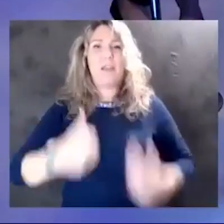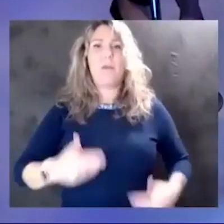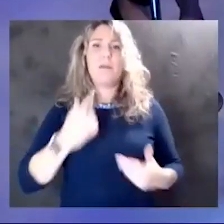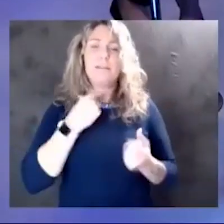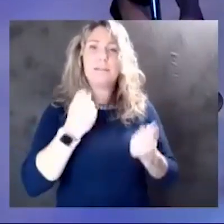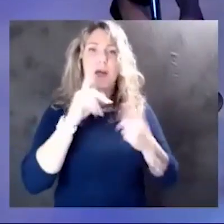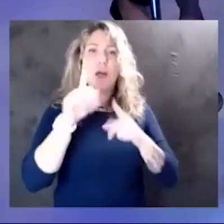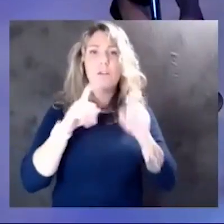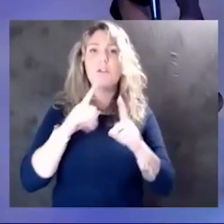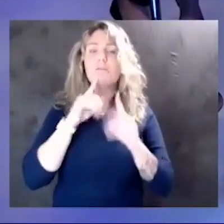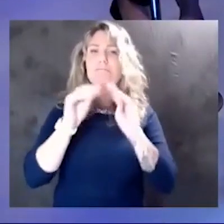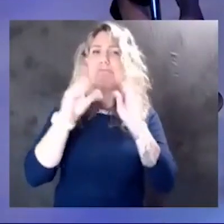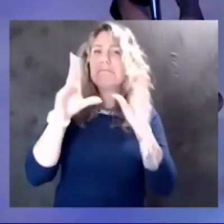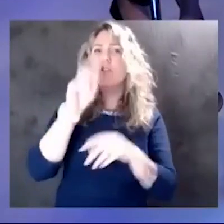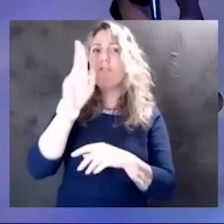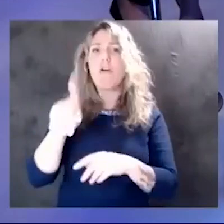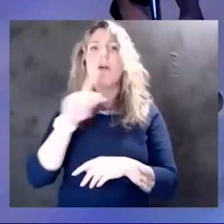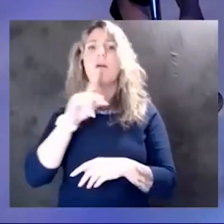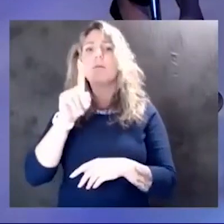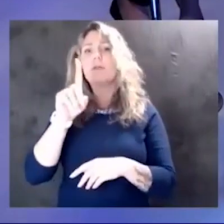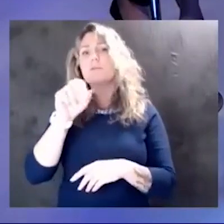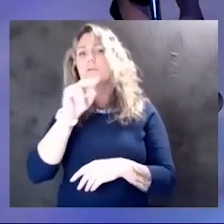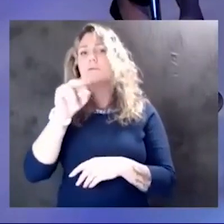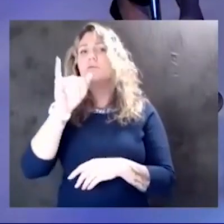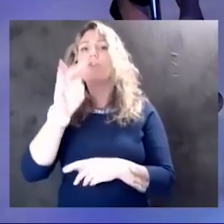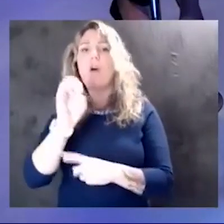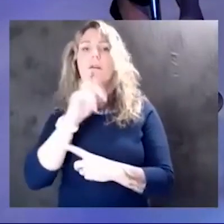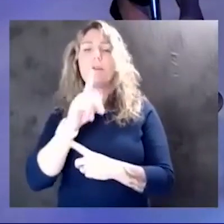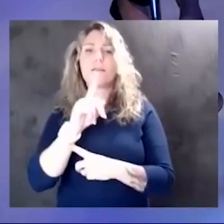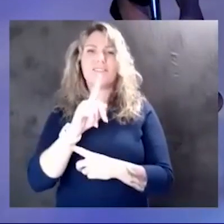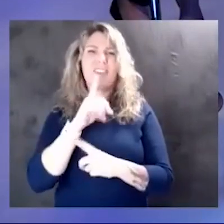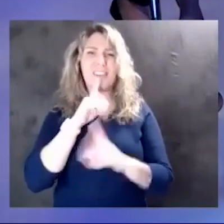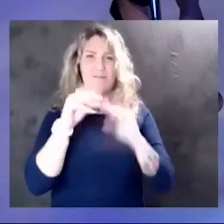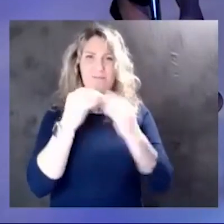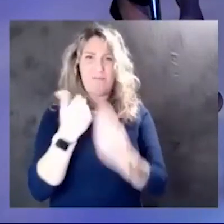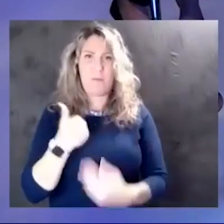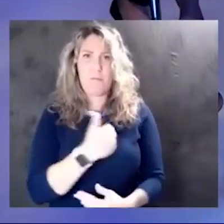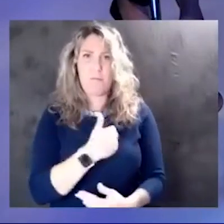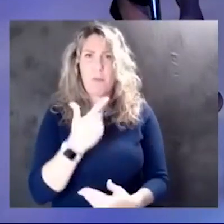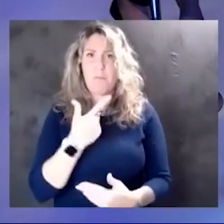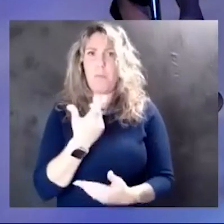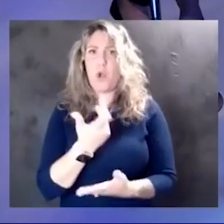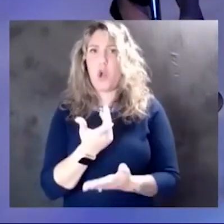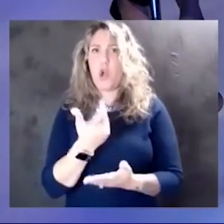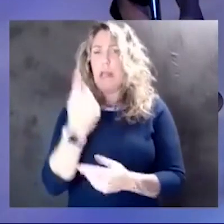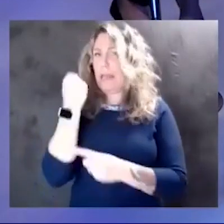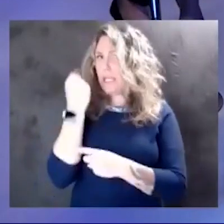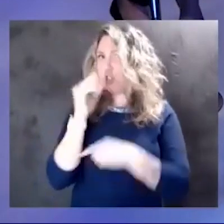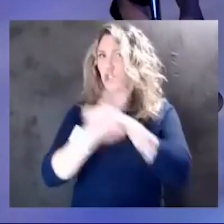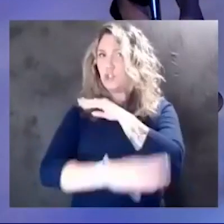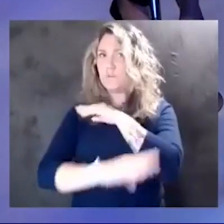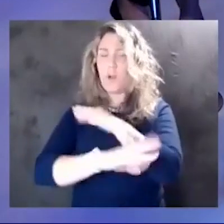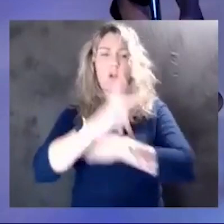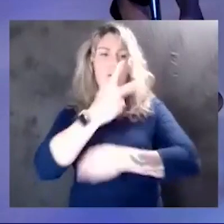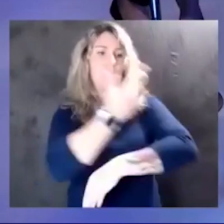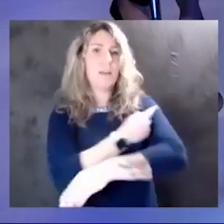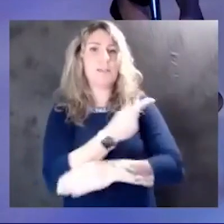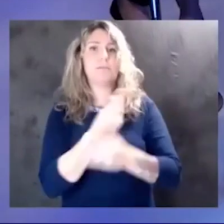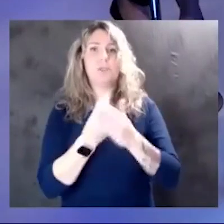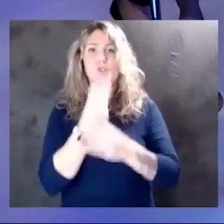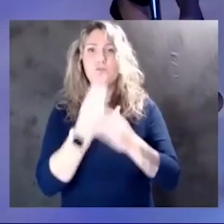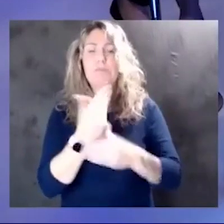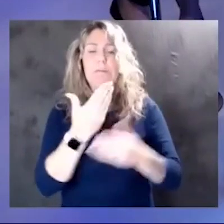said she has an extended family member, had COVID last fall, vaccinated this spring, was having some breathing issues, went for a